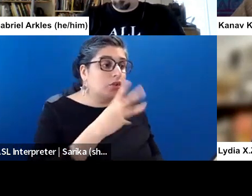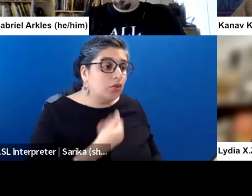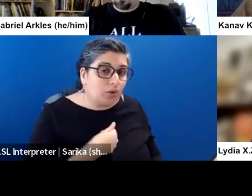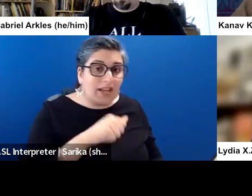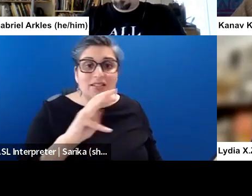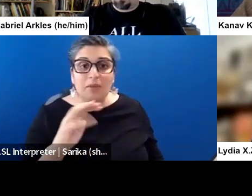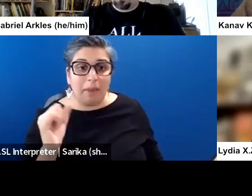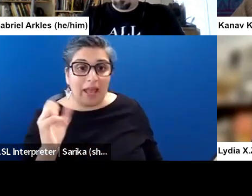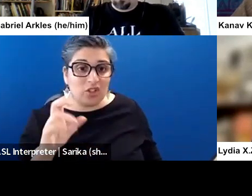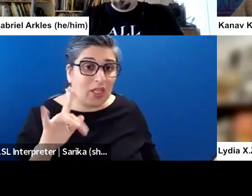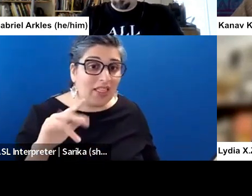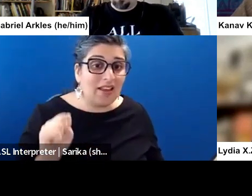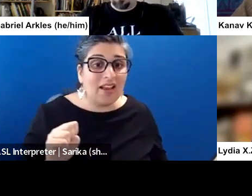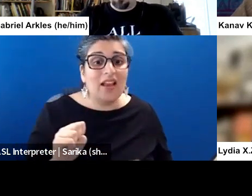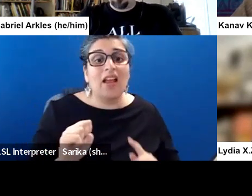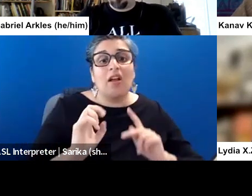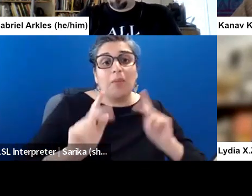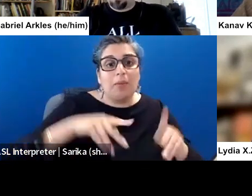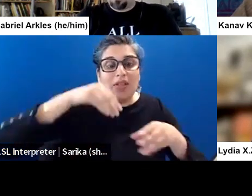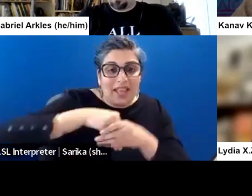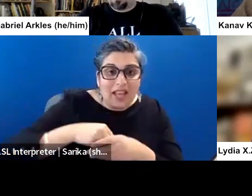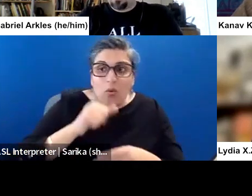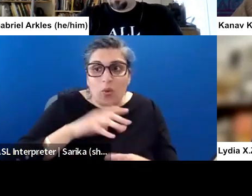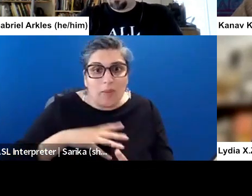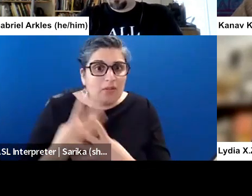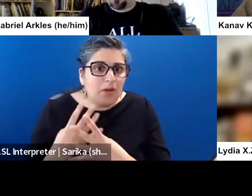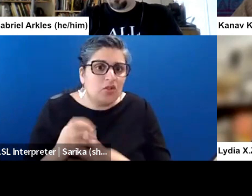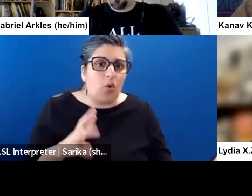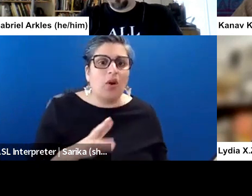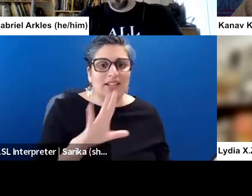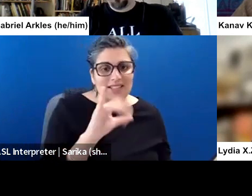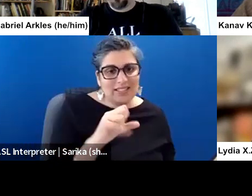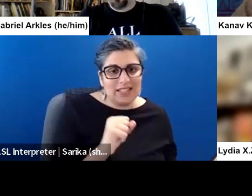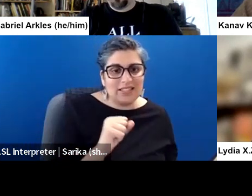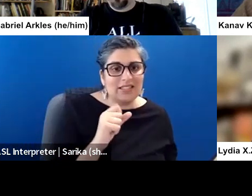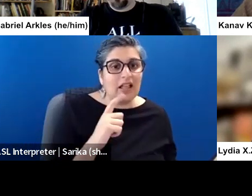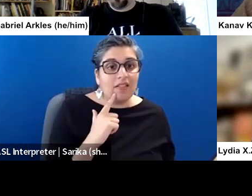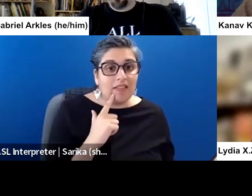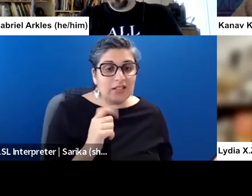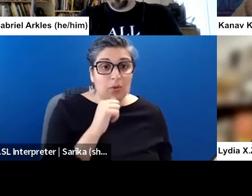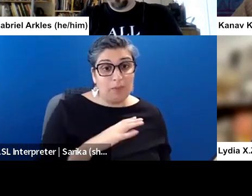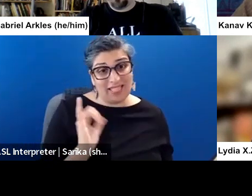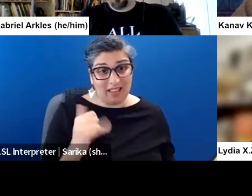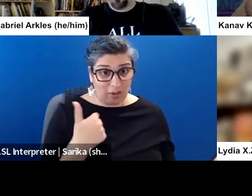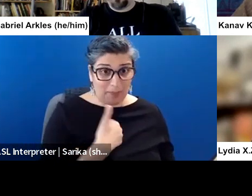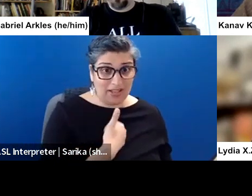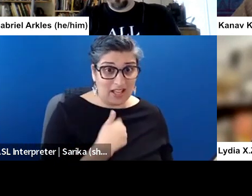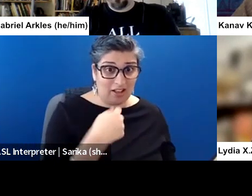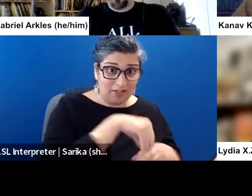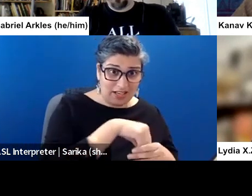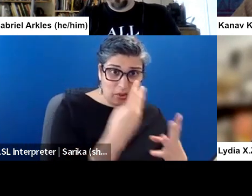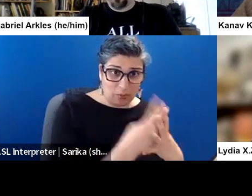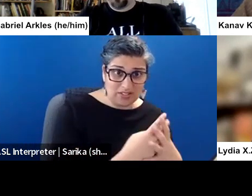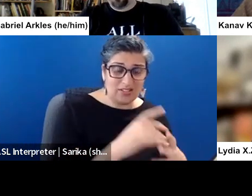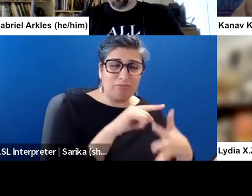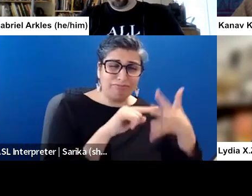cis lesbians like myself in prisons. And we rarely talk about the mental health component of it when we talk about disability, because there is that stigma. And